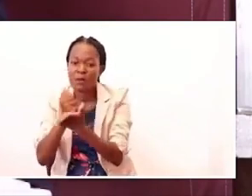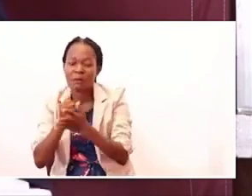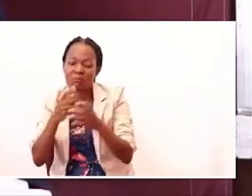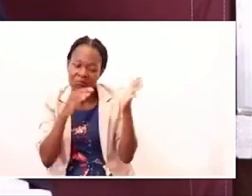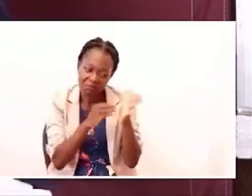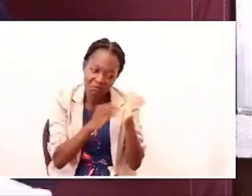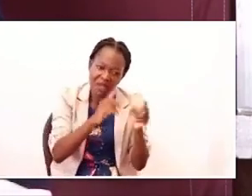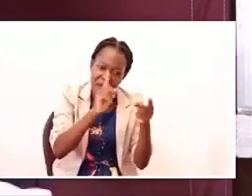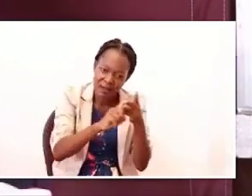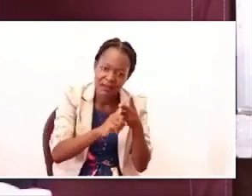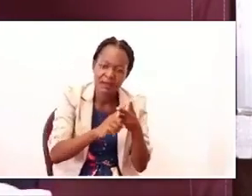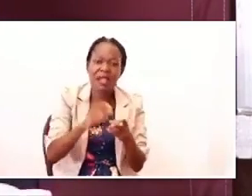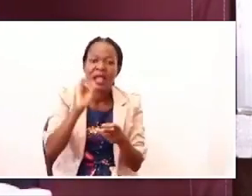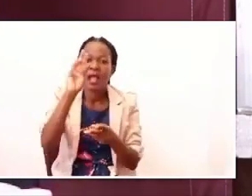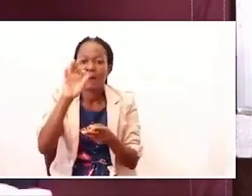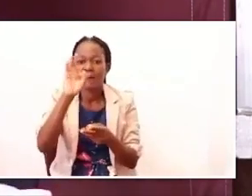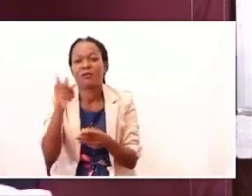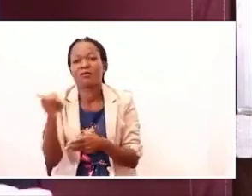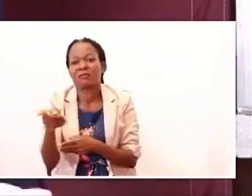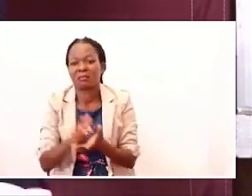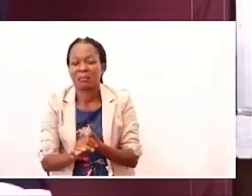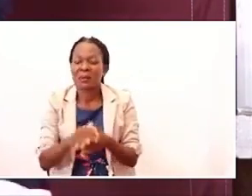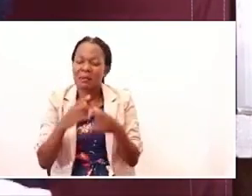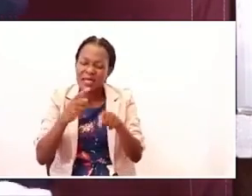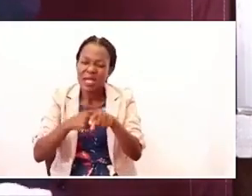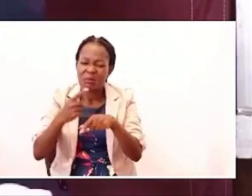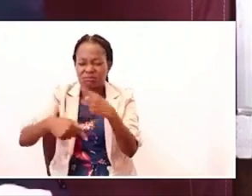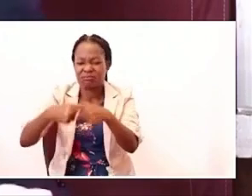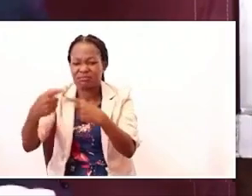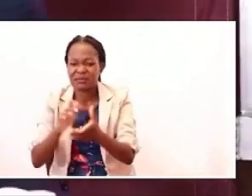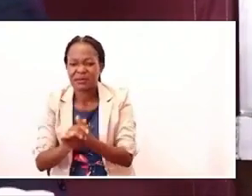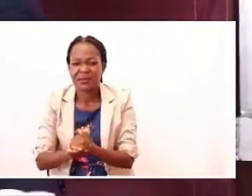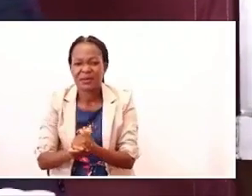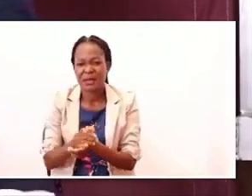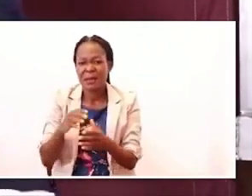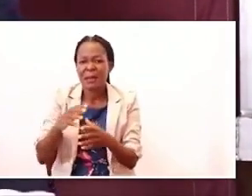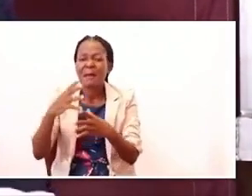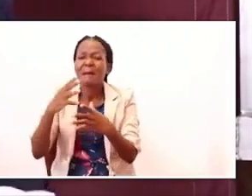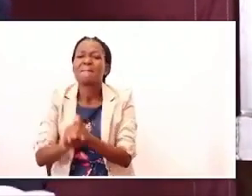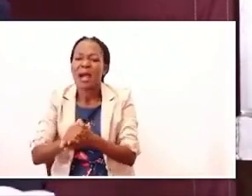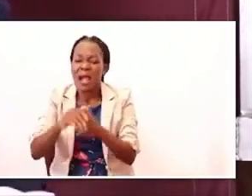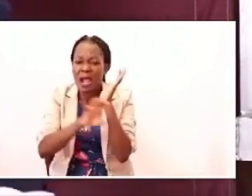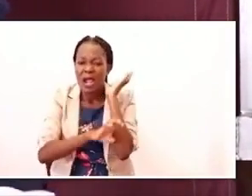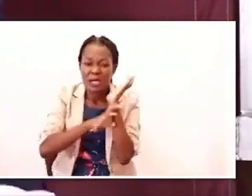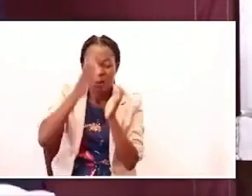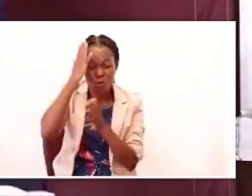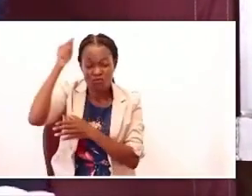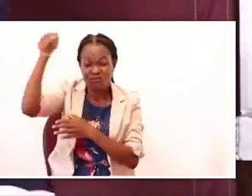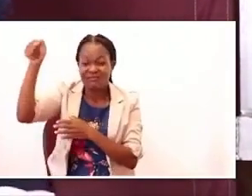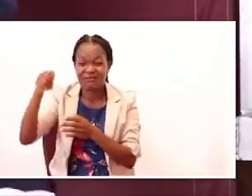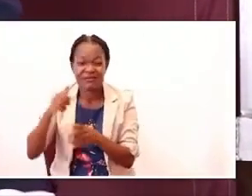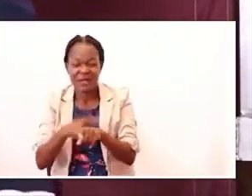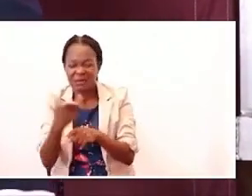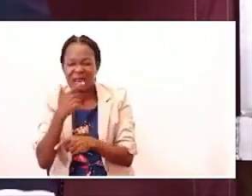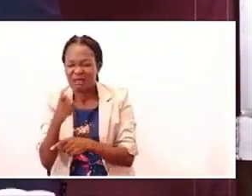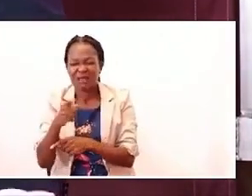But the founders reached a point where they no longer needed the IMF and the World Bank, because reconstruction